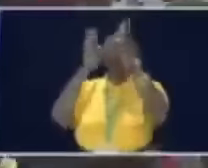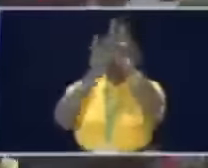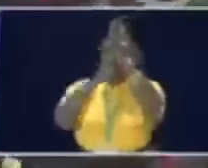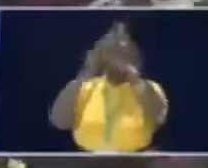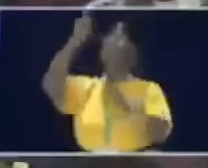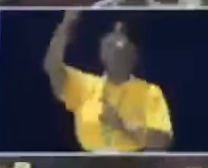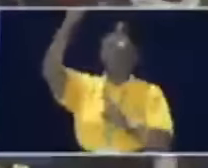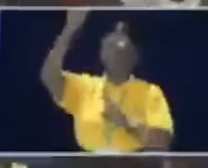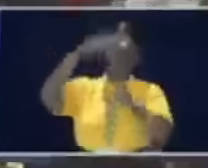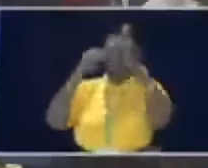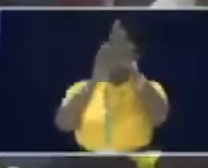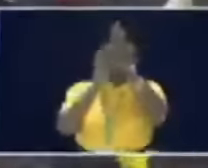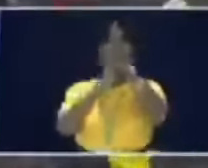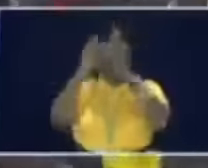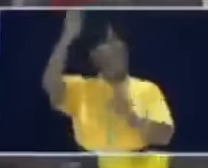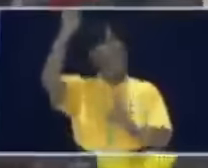Praise Him.